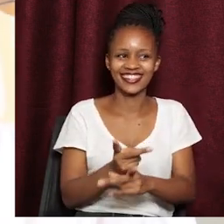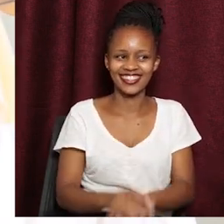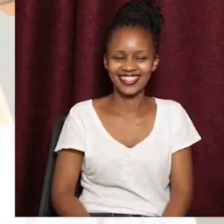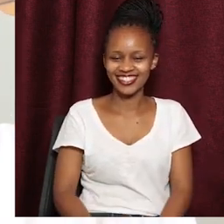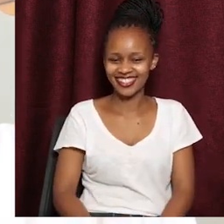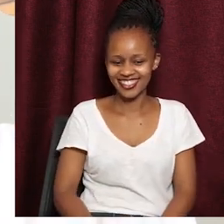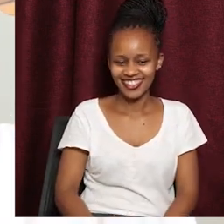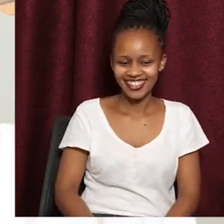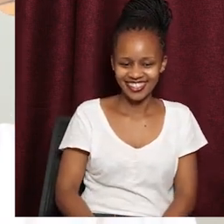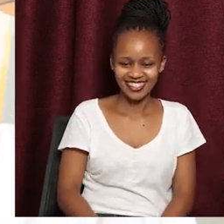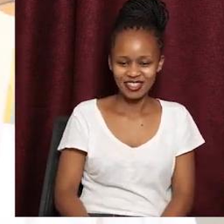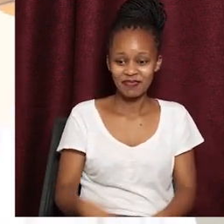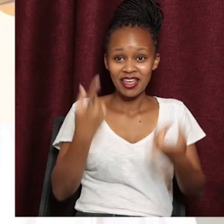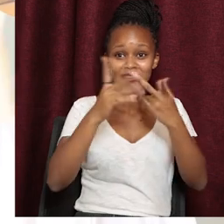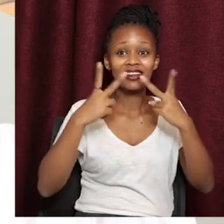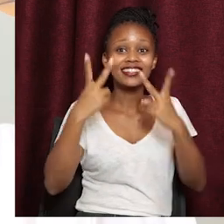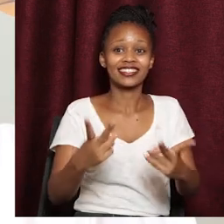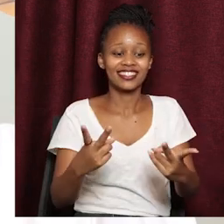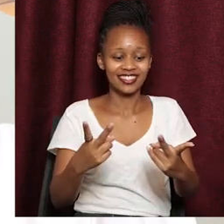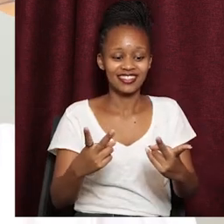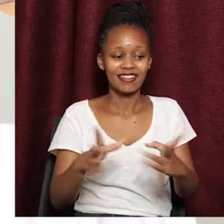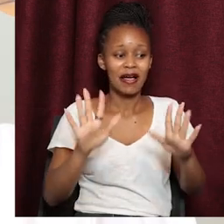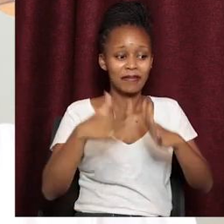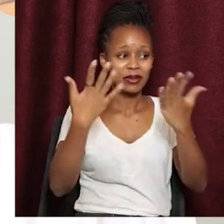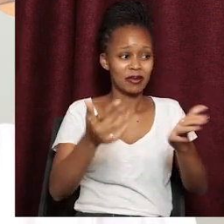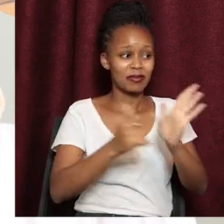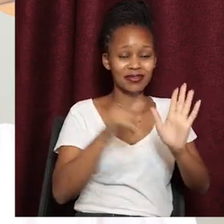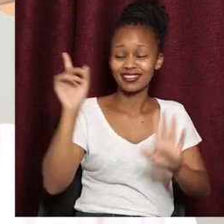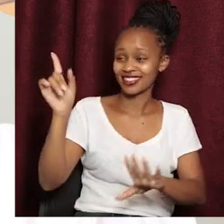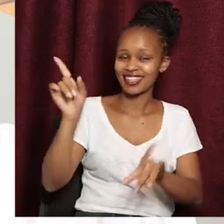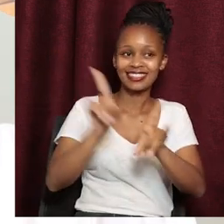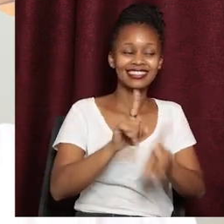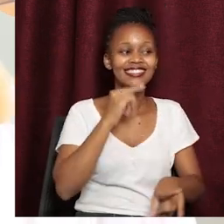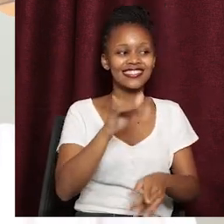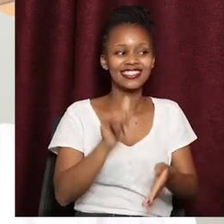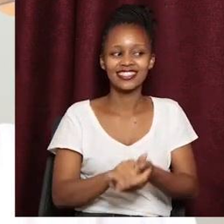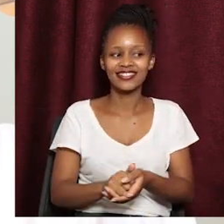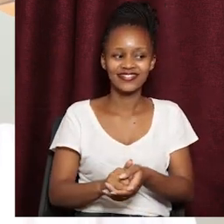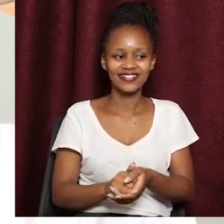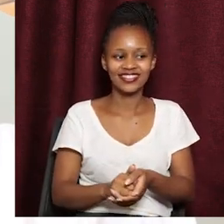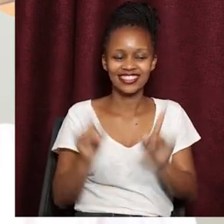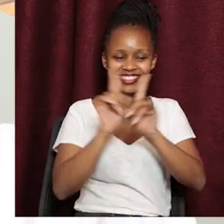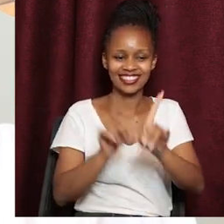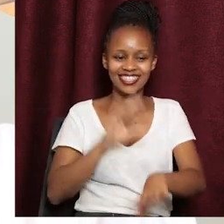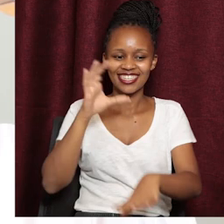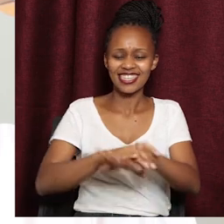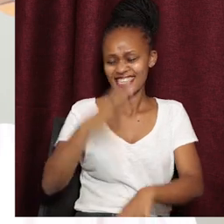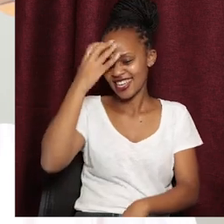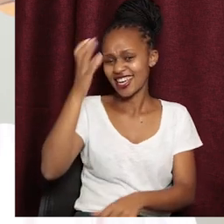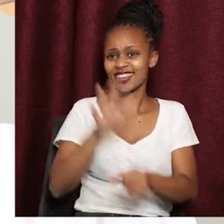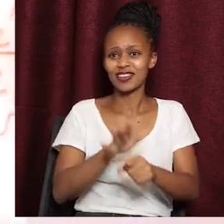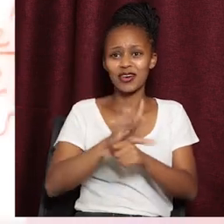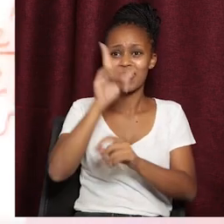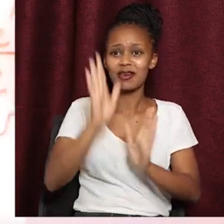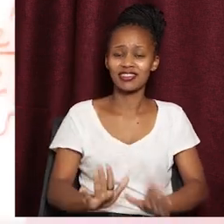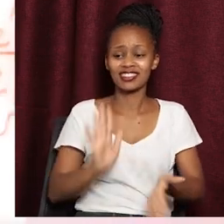But you see, what is my point? My point is, you may even get angry. There is one guy who got angry and